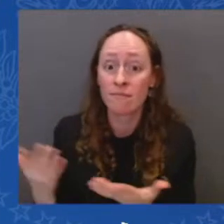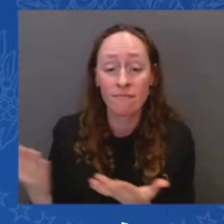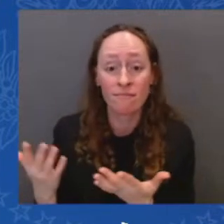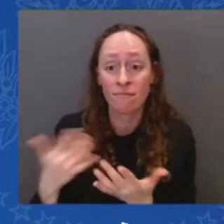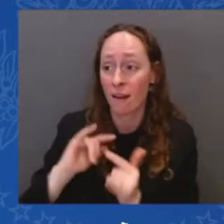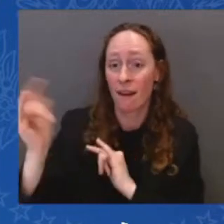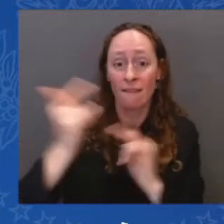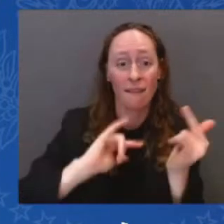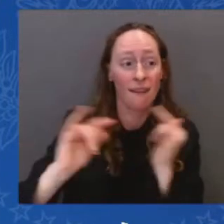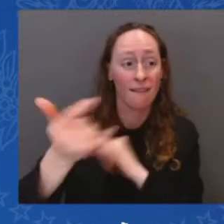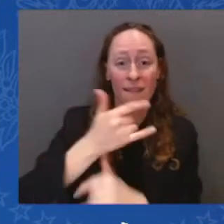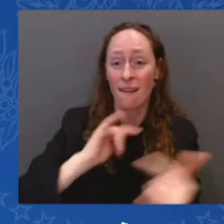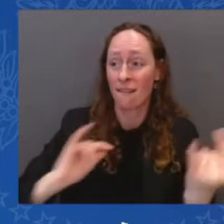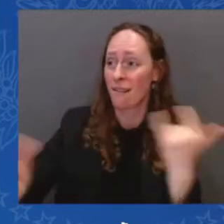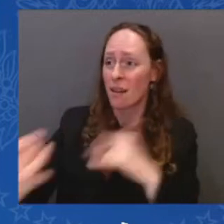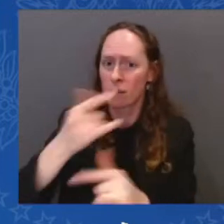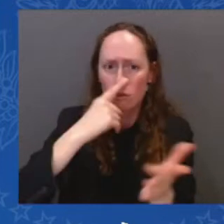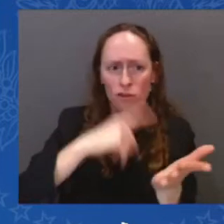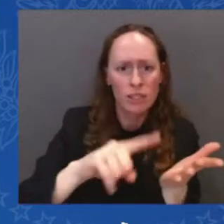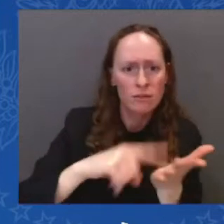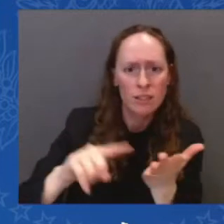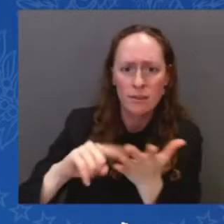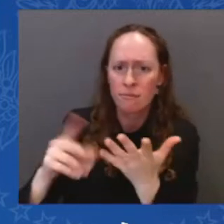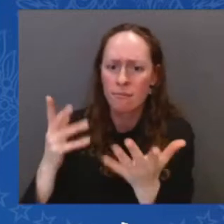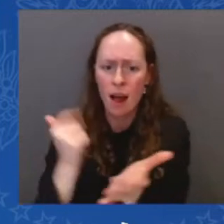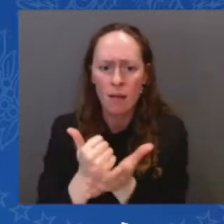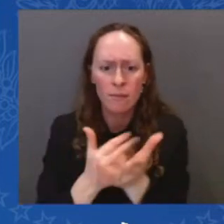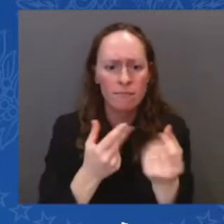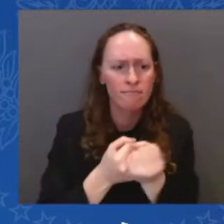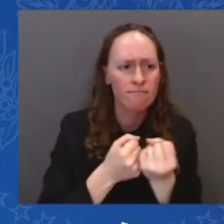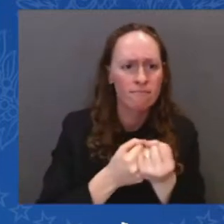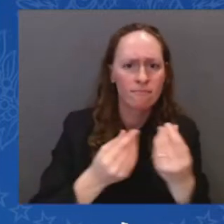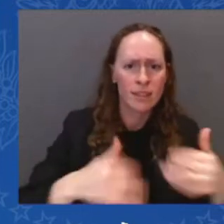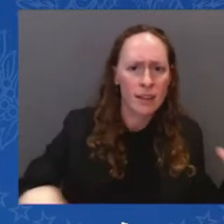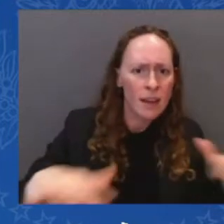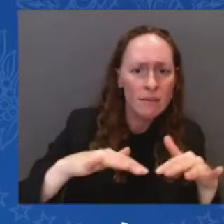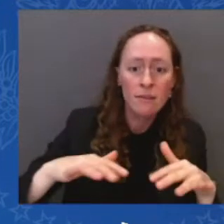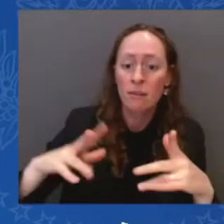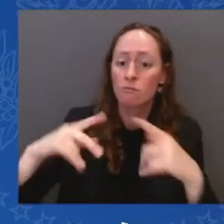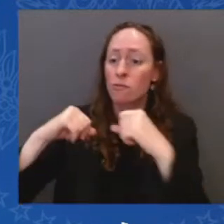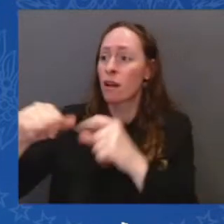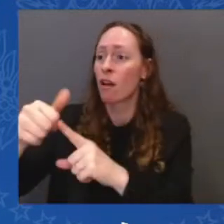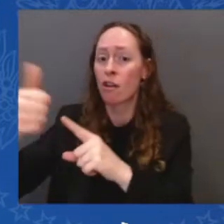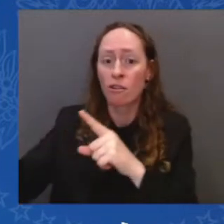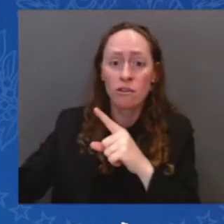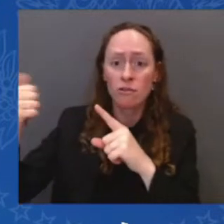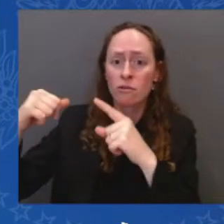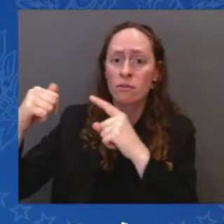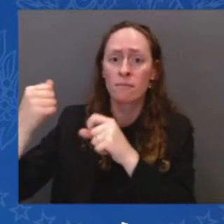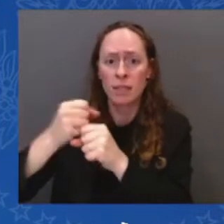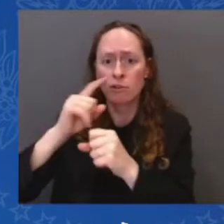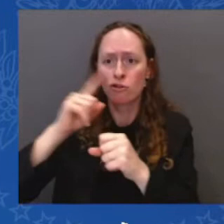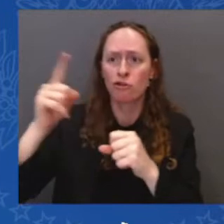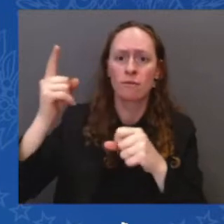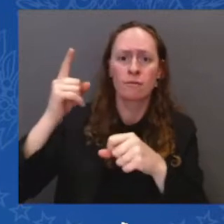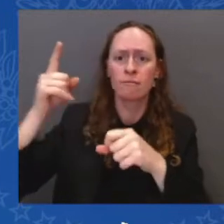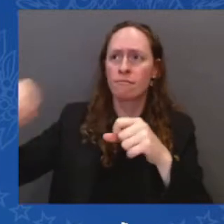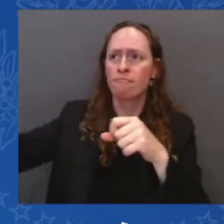support our allies, and keep the skies safe. Our Space Force is rapidly